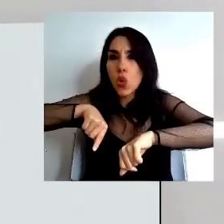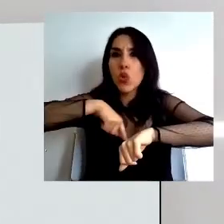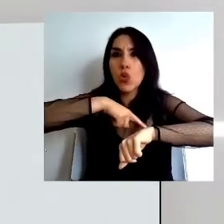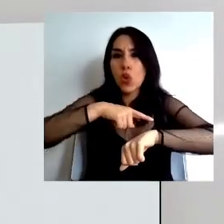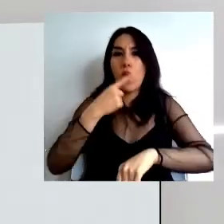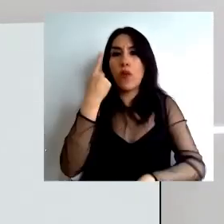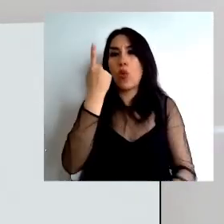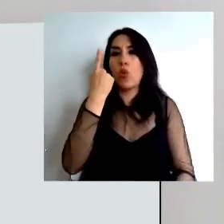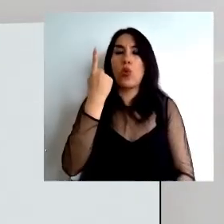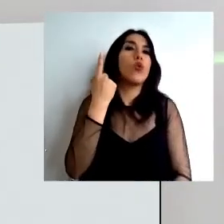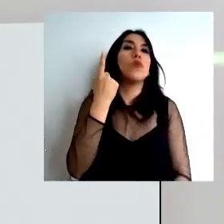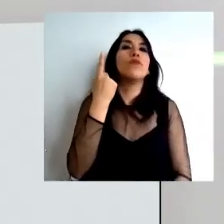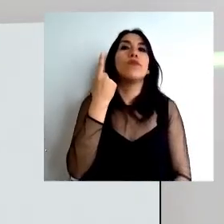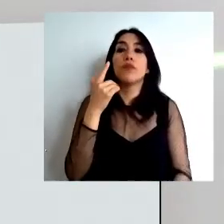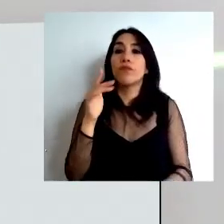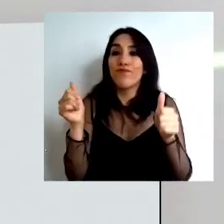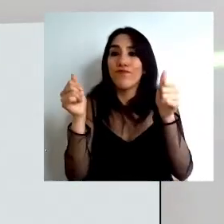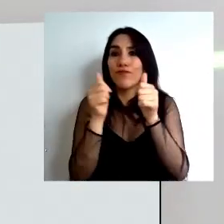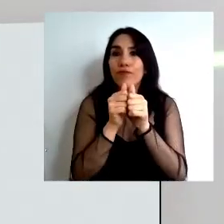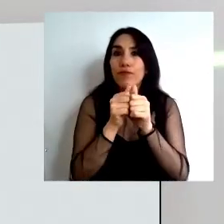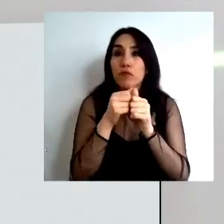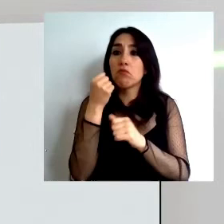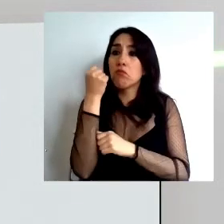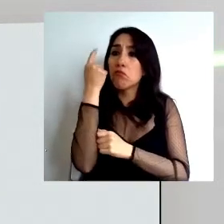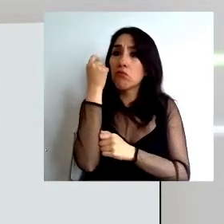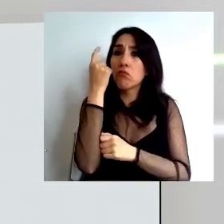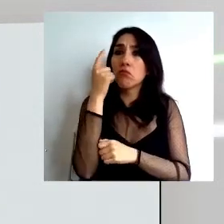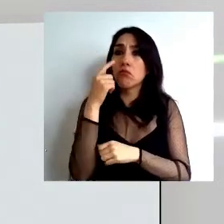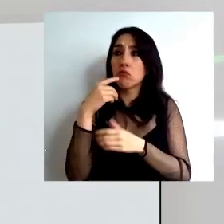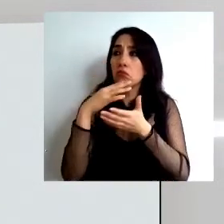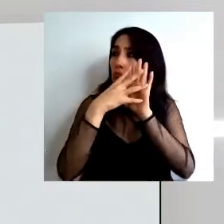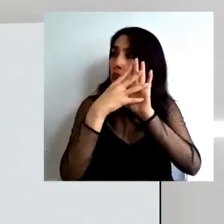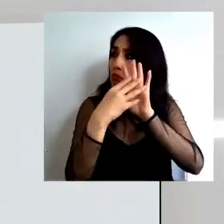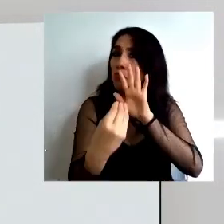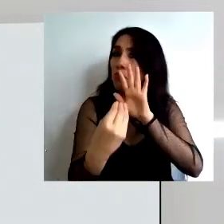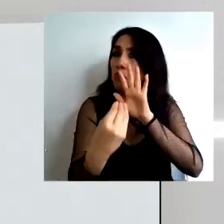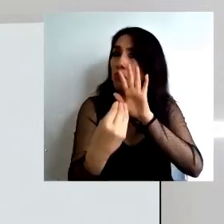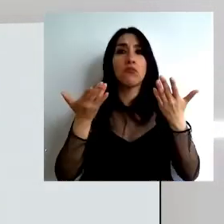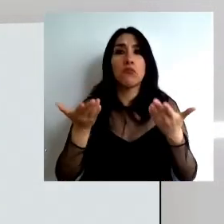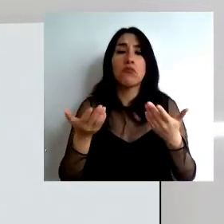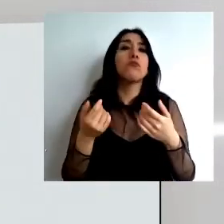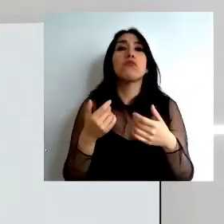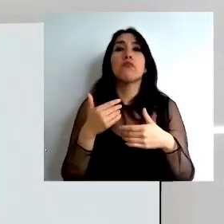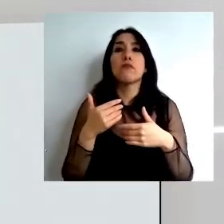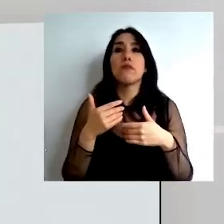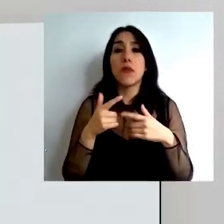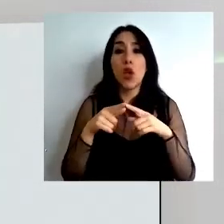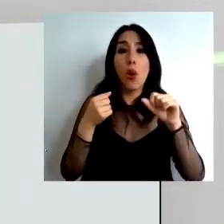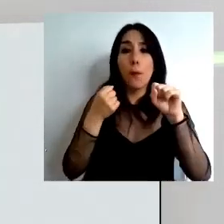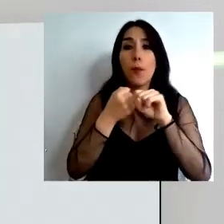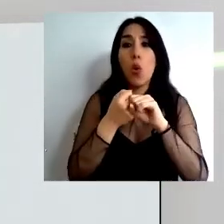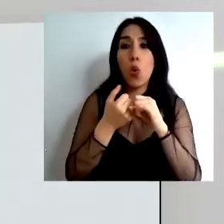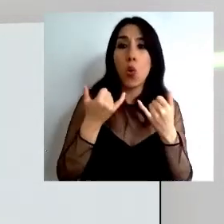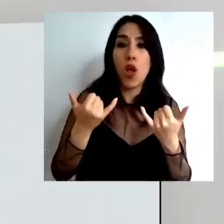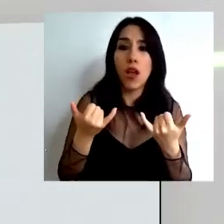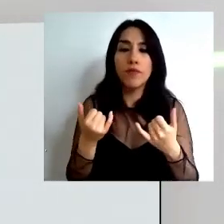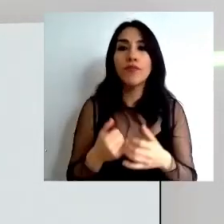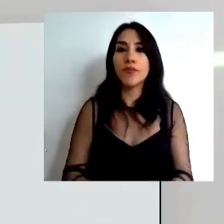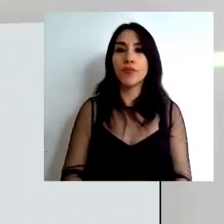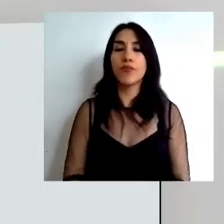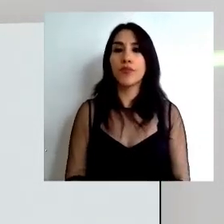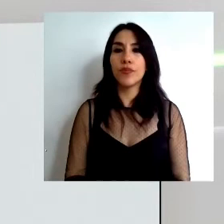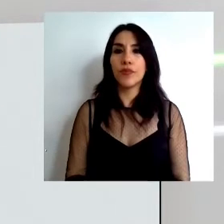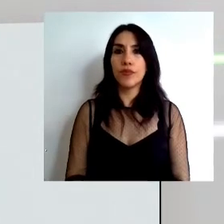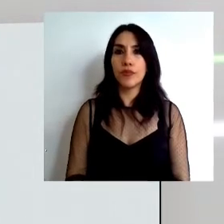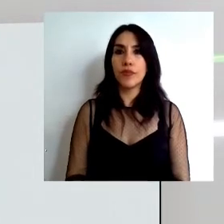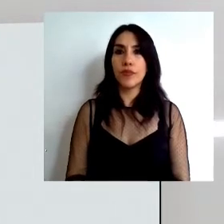you wanted to keep some form of control. And opening up completely was not an option. That makes a lot of sense. And because you wanted